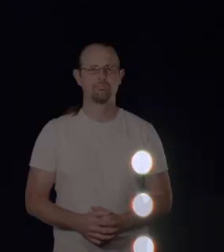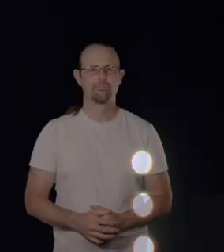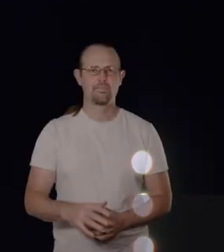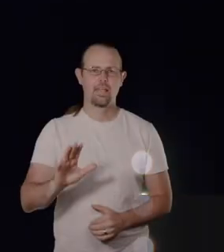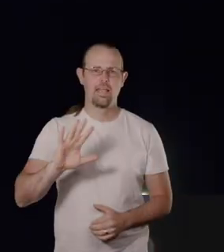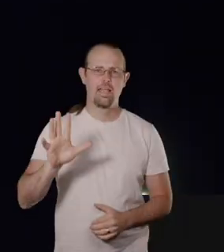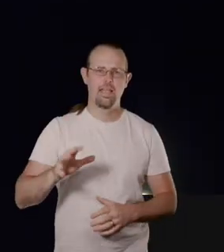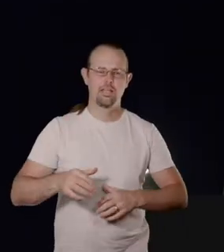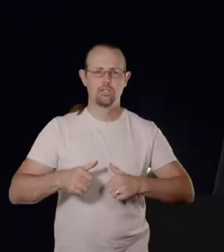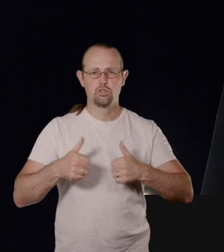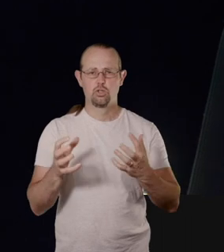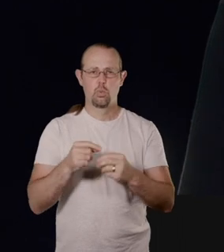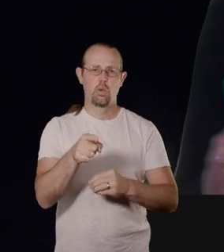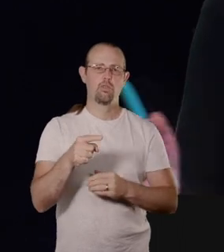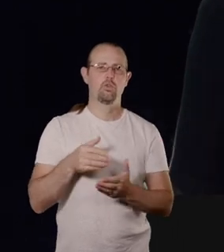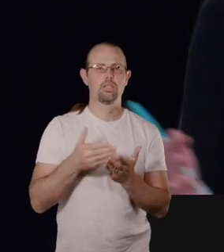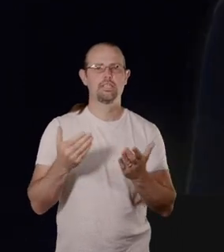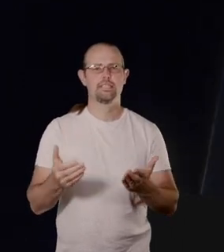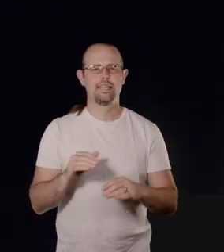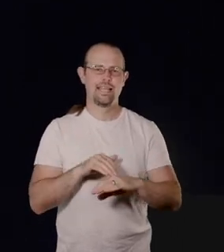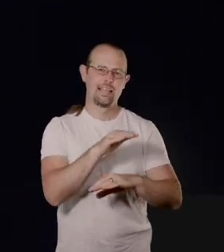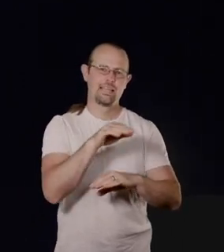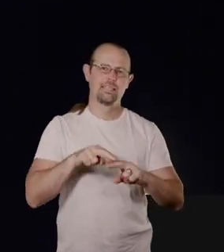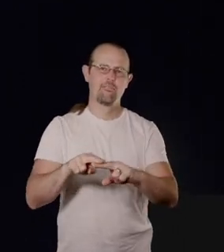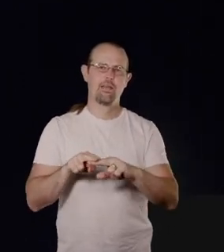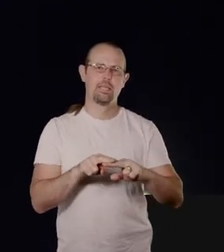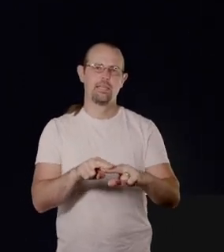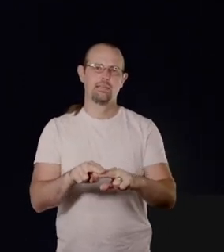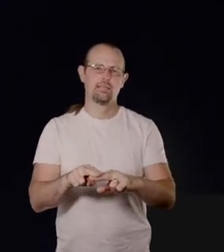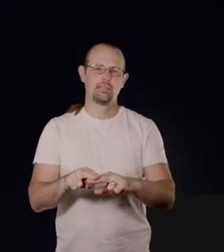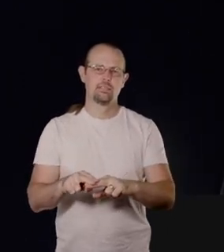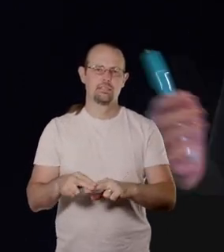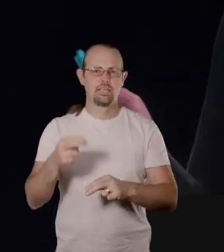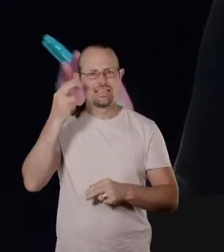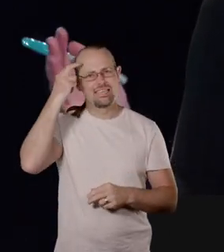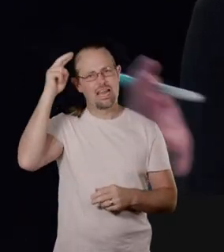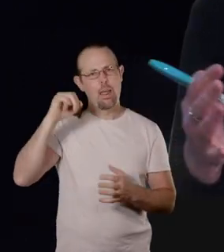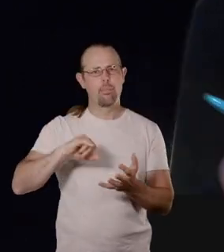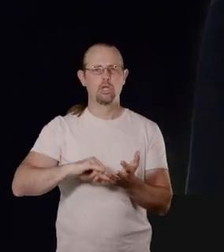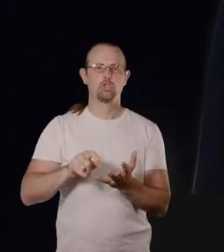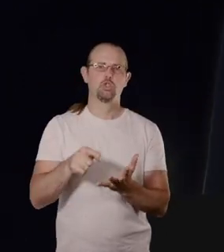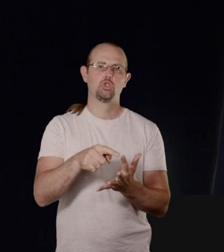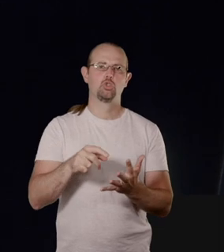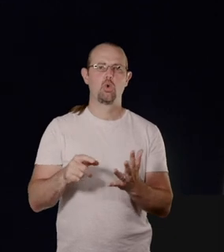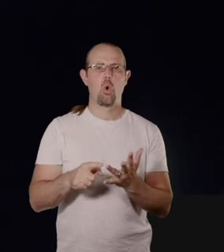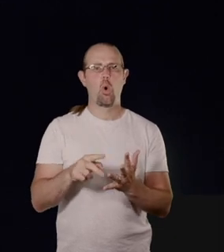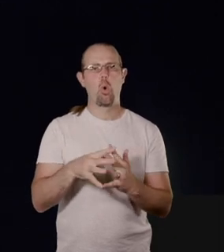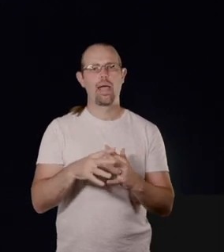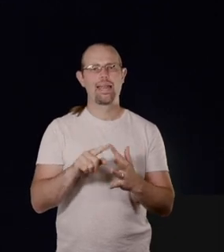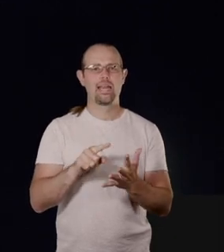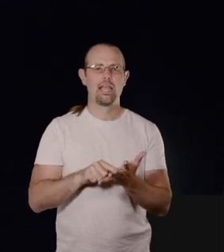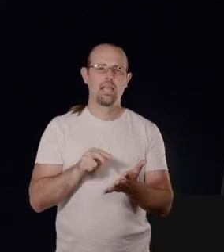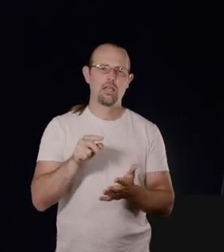Hey, it's so good to be with you today, Destiny family. Sue Owen here with you. If you're visiting, I just want to give